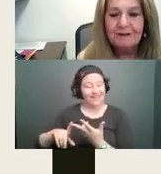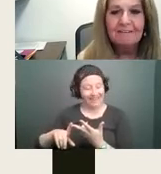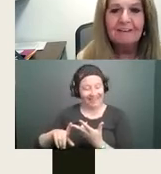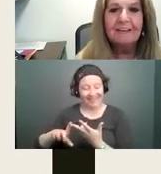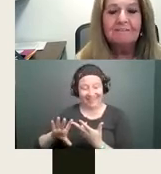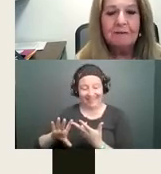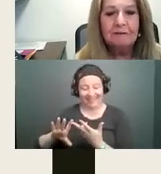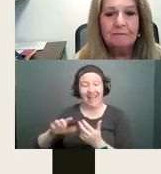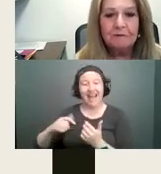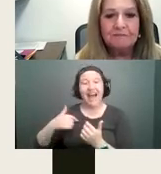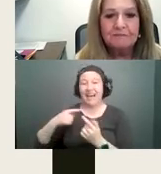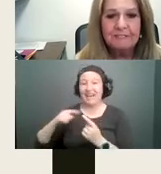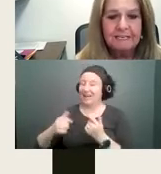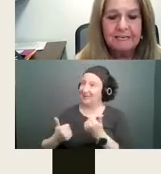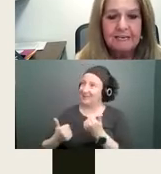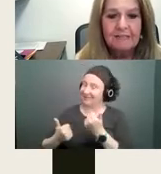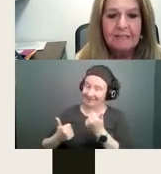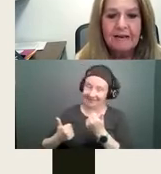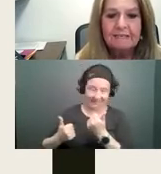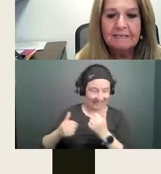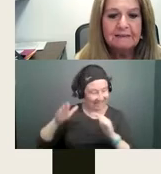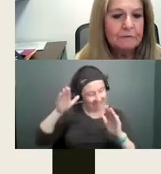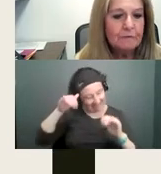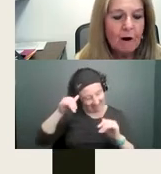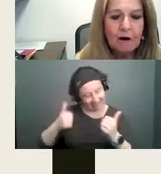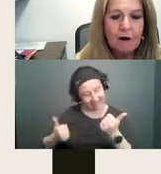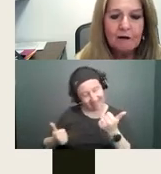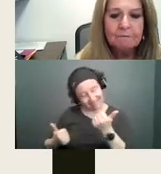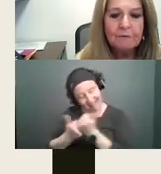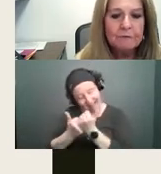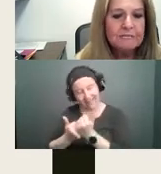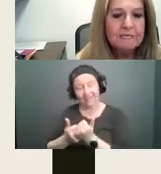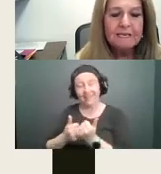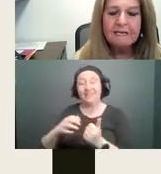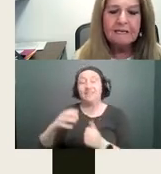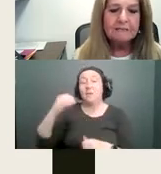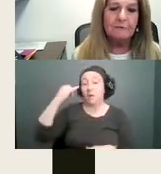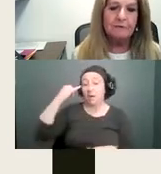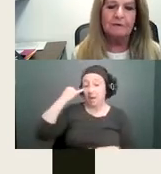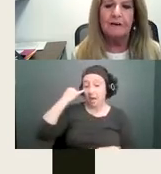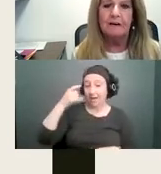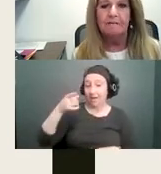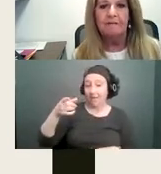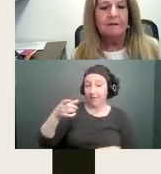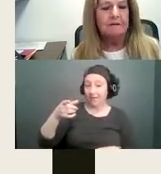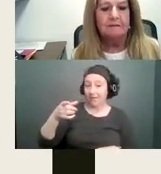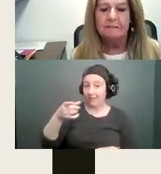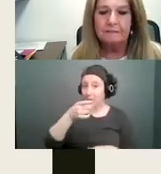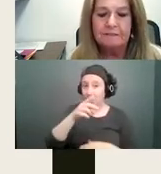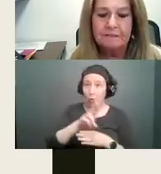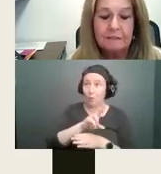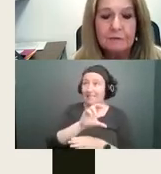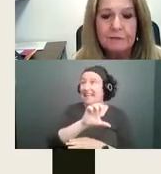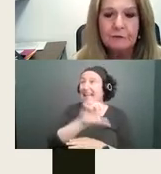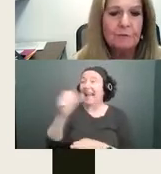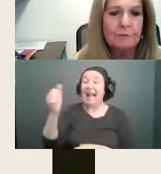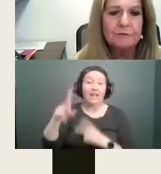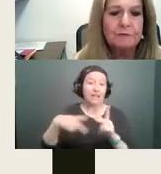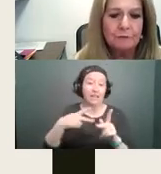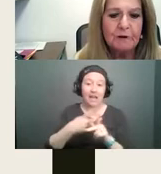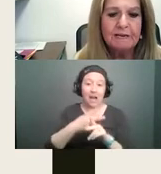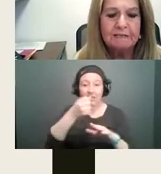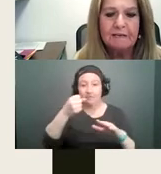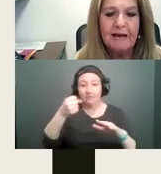to advocate very forcefully that if you are using any sort of seclusion